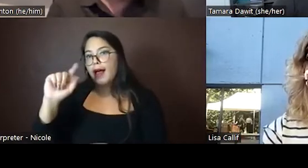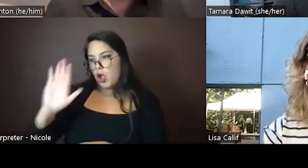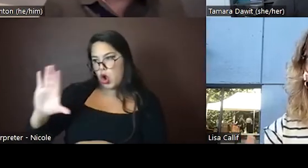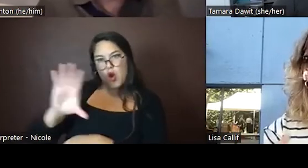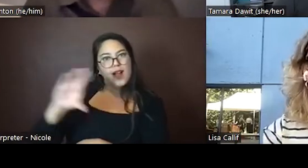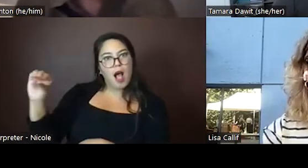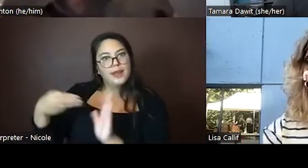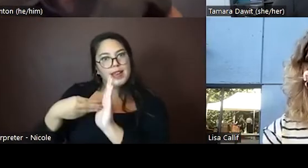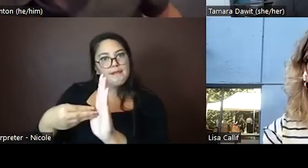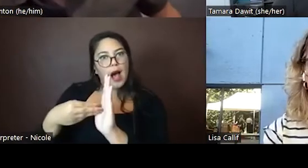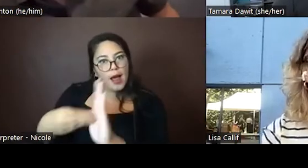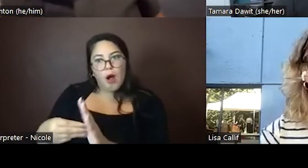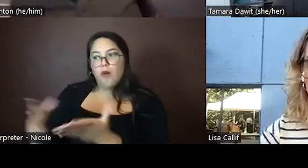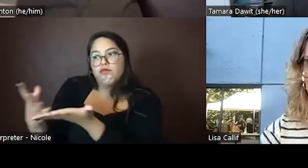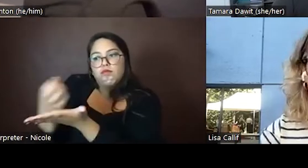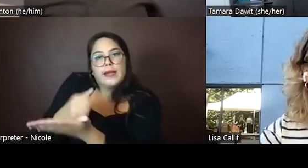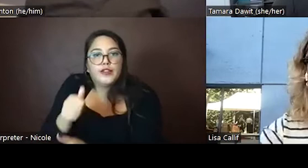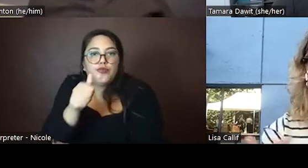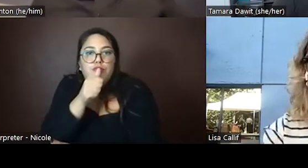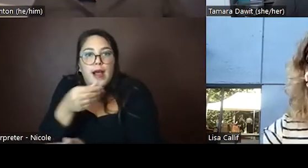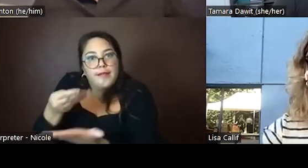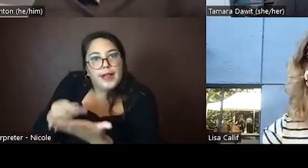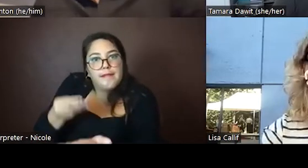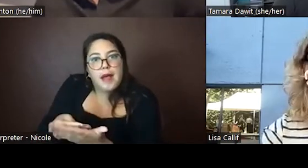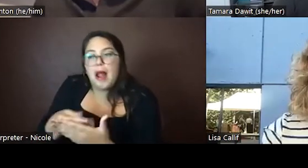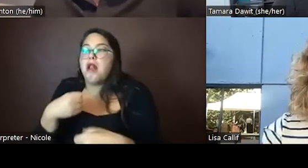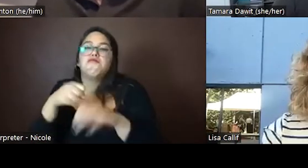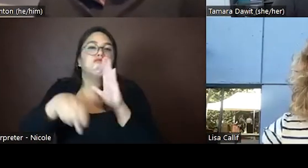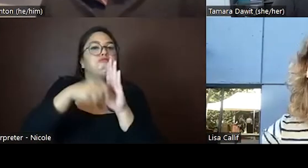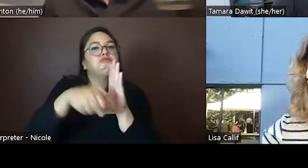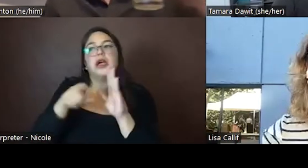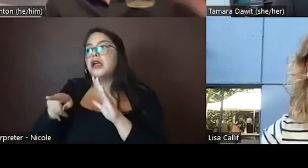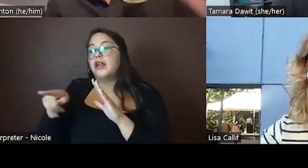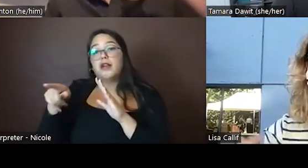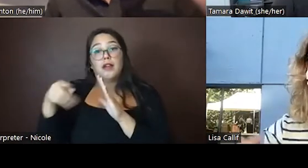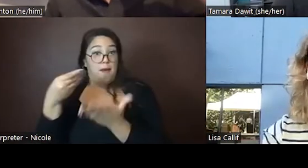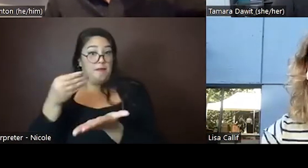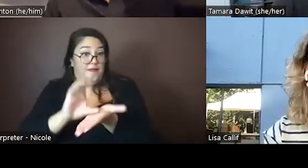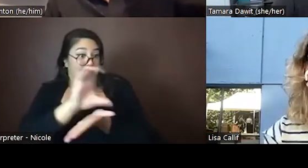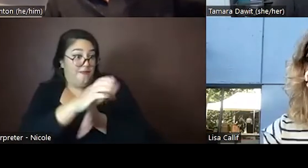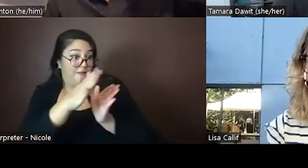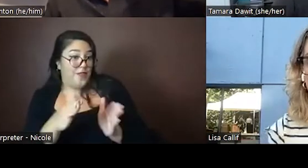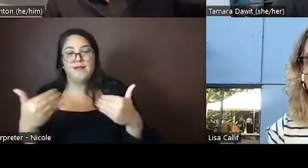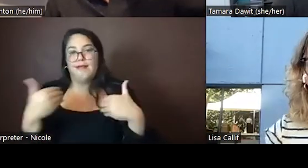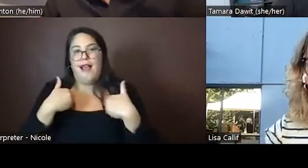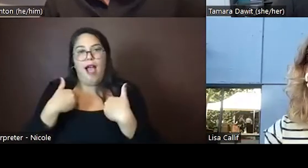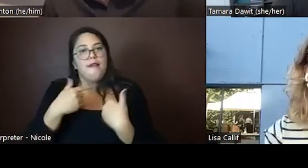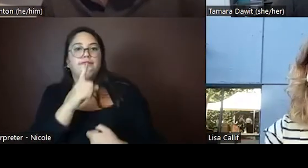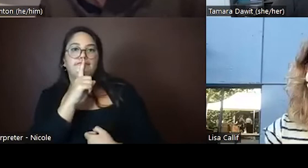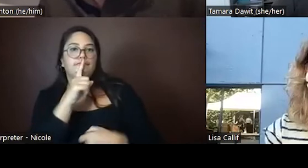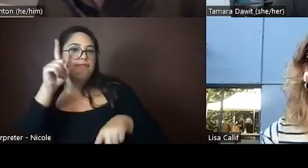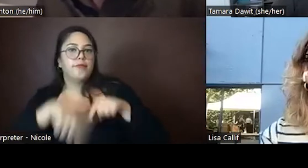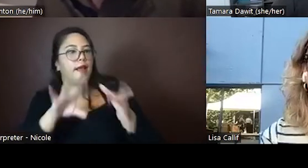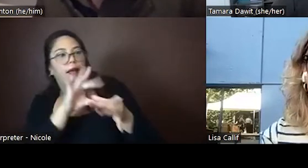you get private equity and you make your movie. They wouldn't have any say. They would be passive investors, and these filmmakers would go out and make their movie and come back, and whatever it was, it